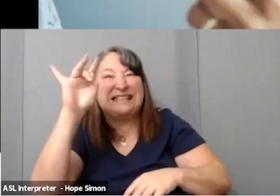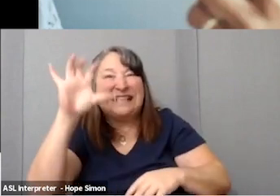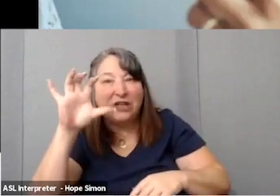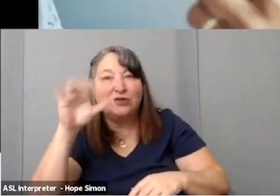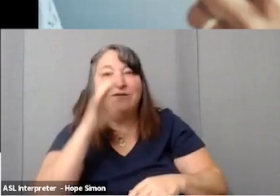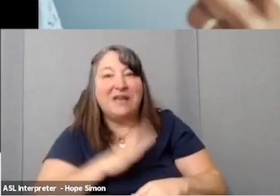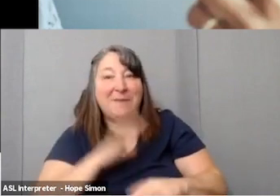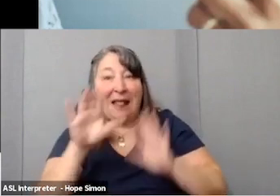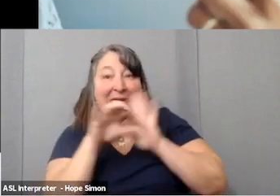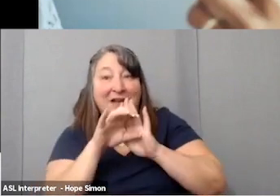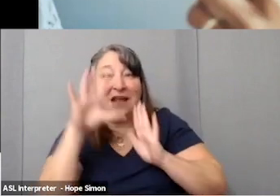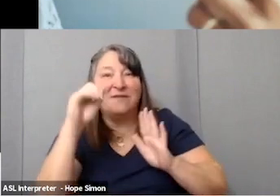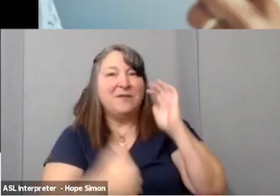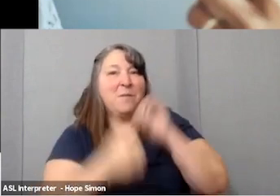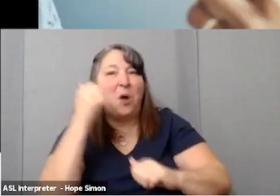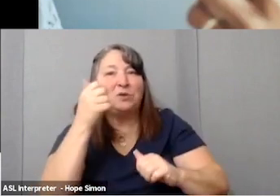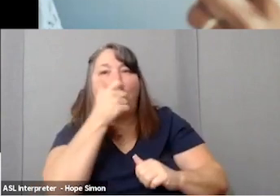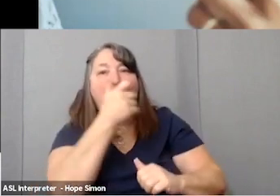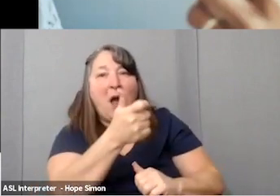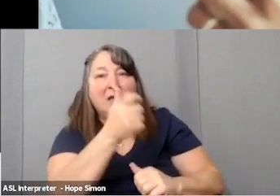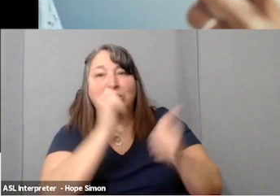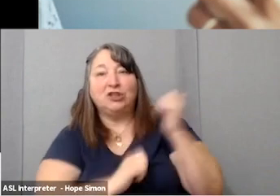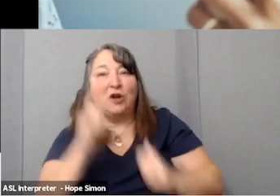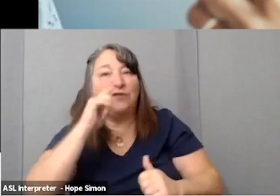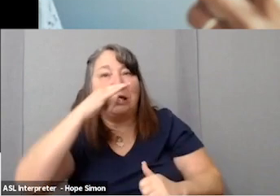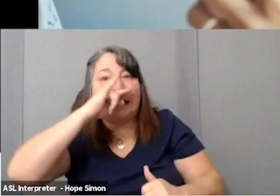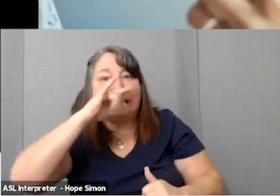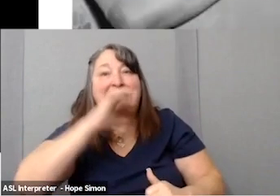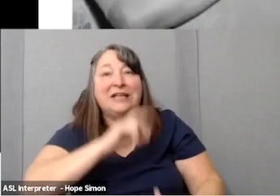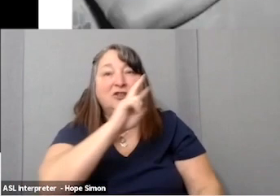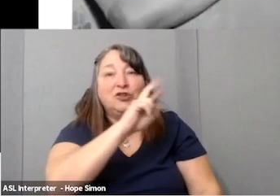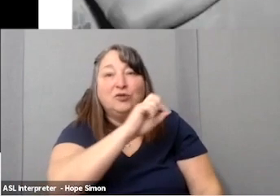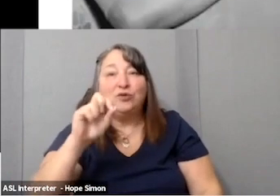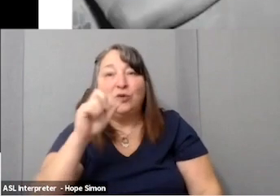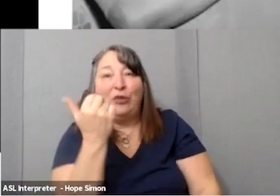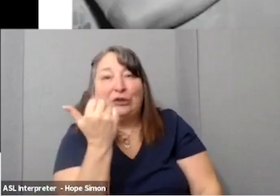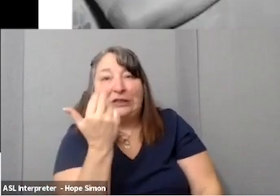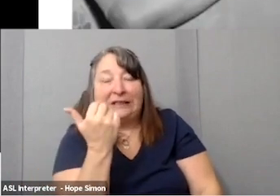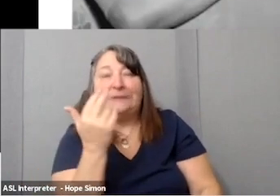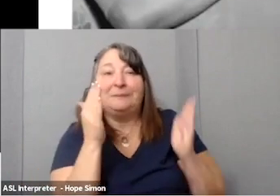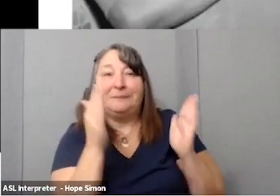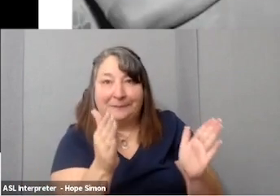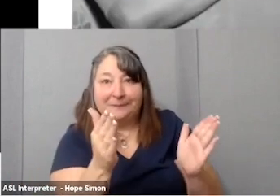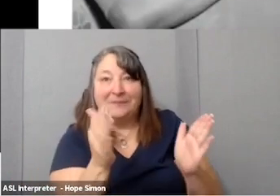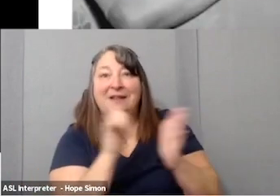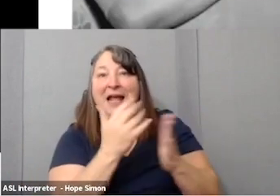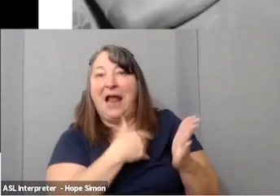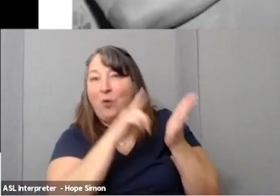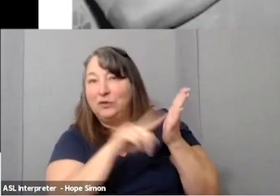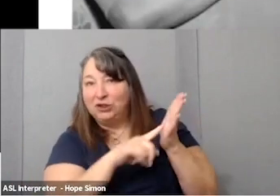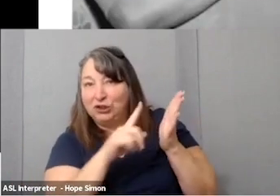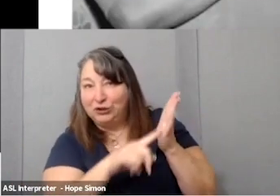in the 50 most watched shows for kids, ranging from ages 2 to 13. So I wanted to go a little